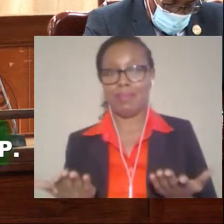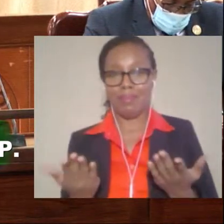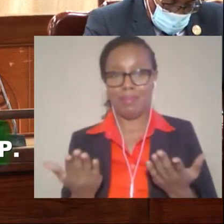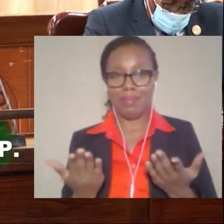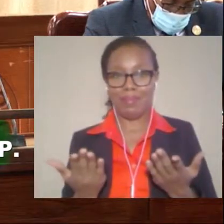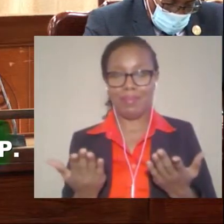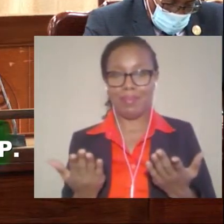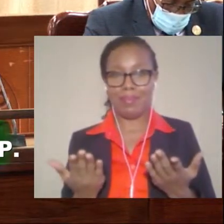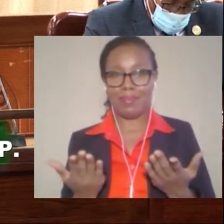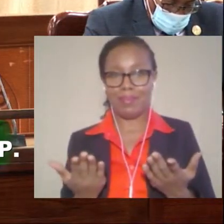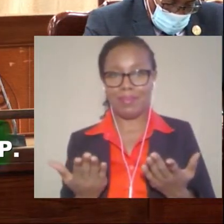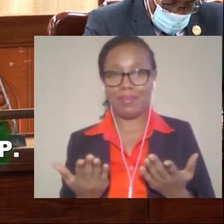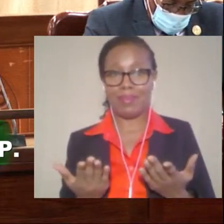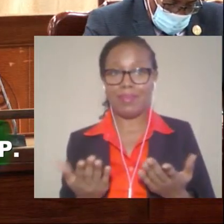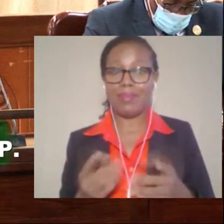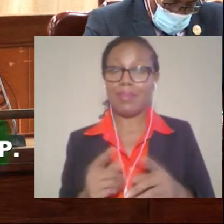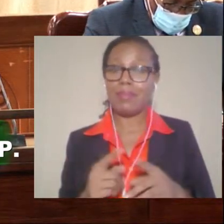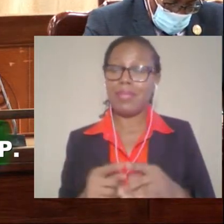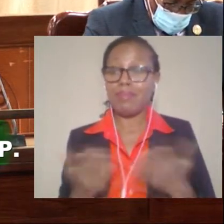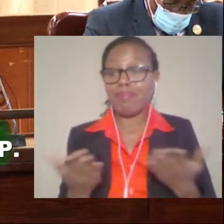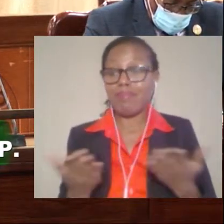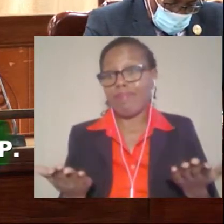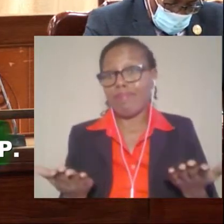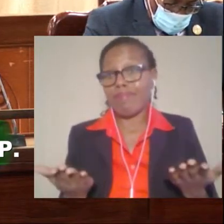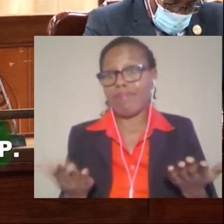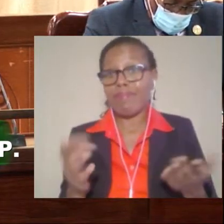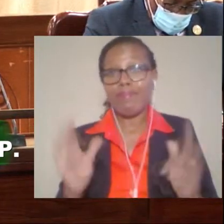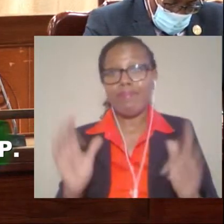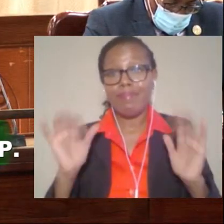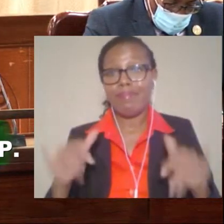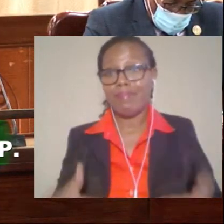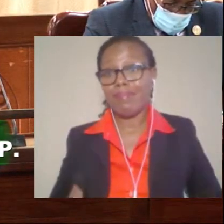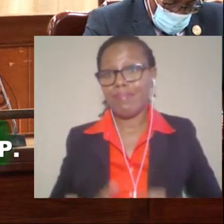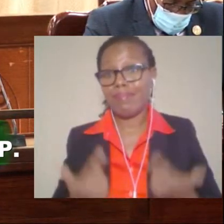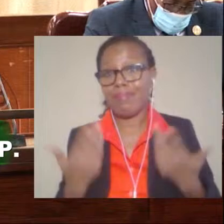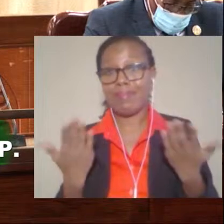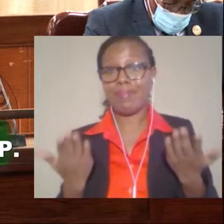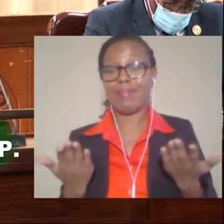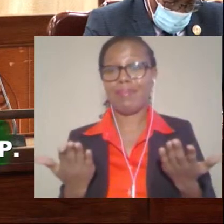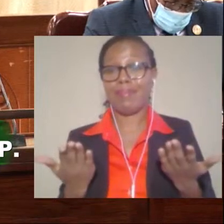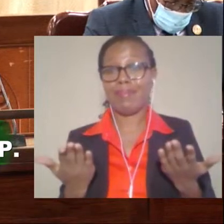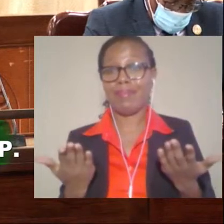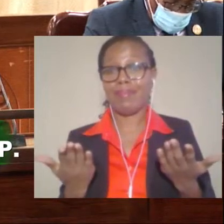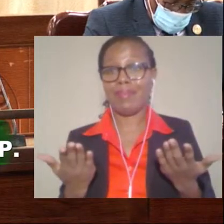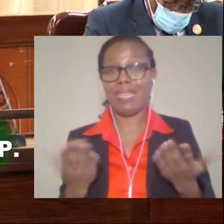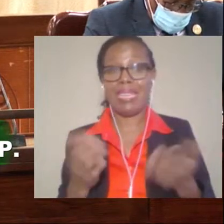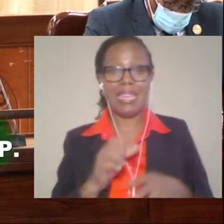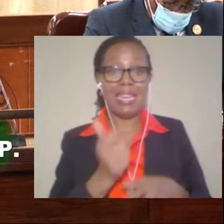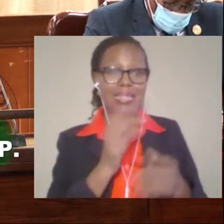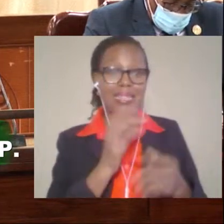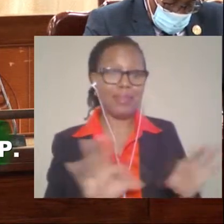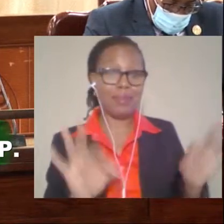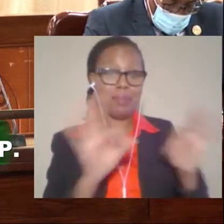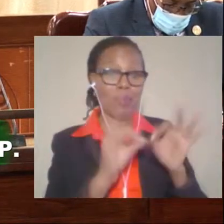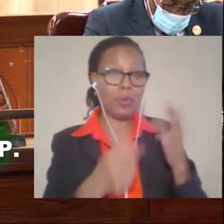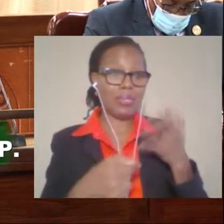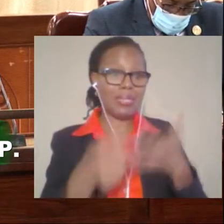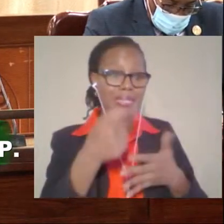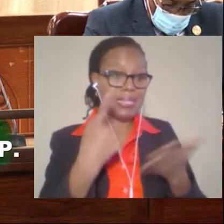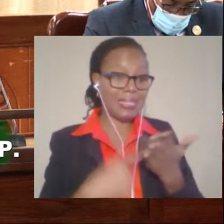But such is the reality. When we should be talking about these other more sublime things, we are dealing with these